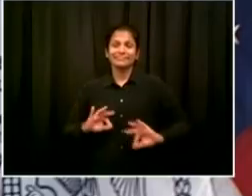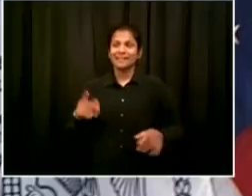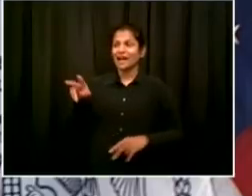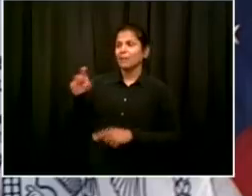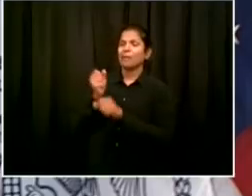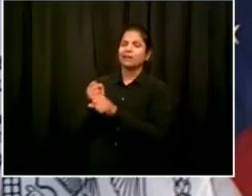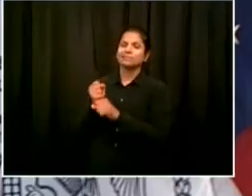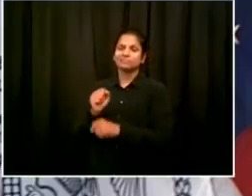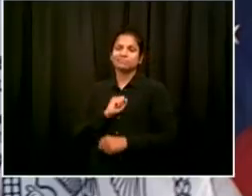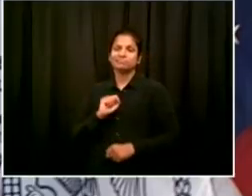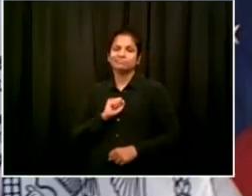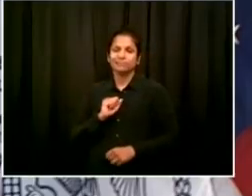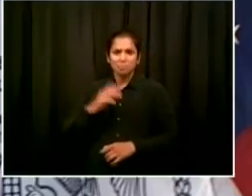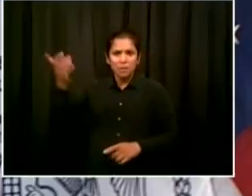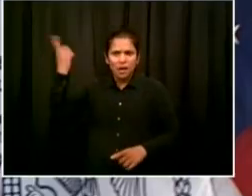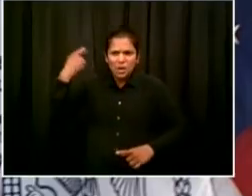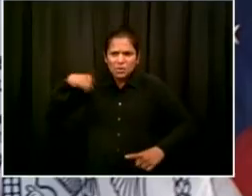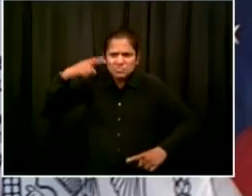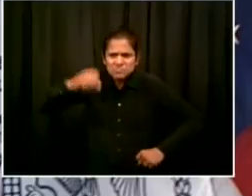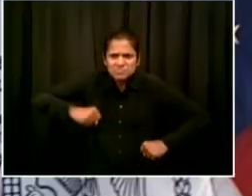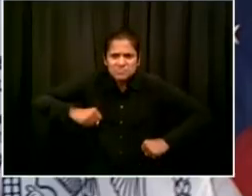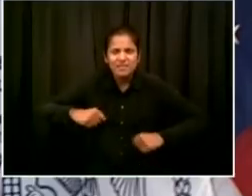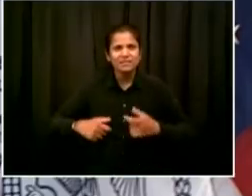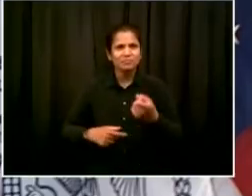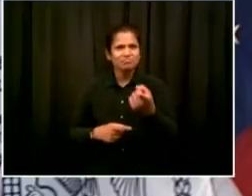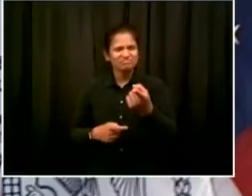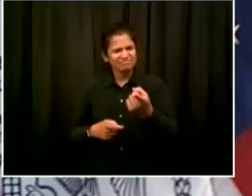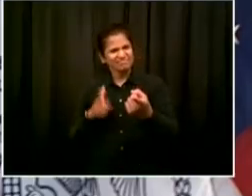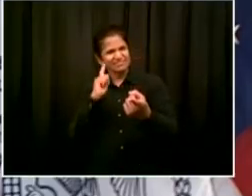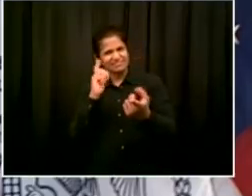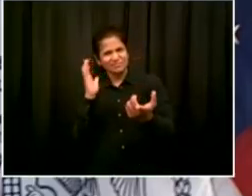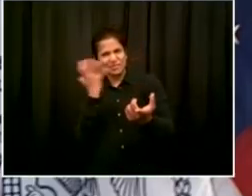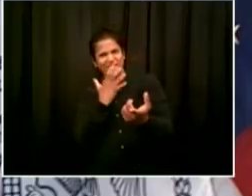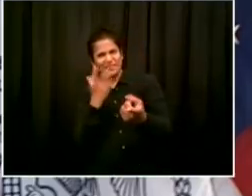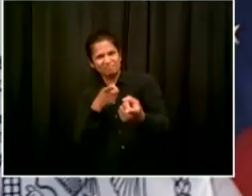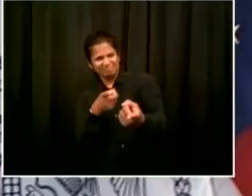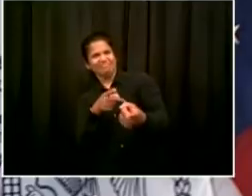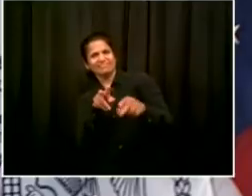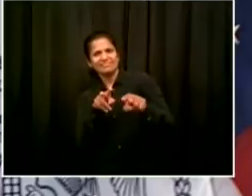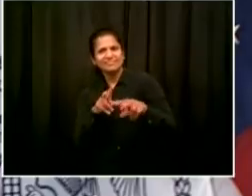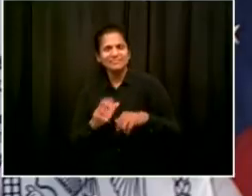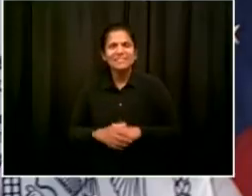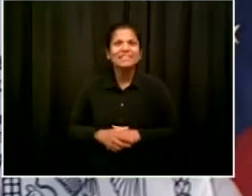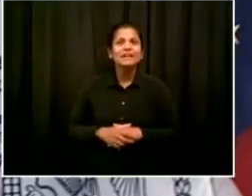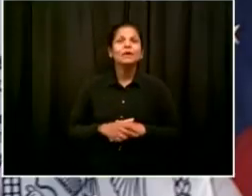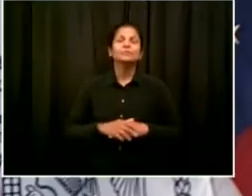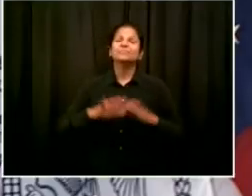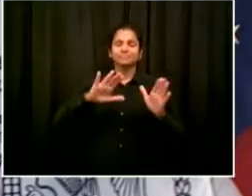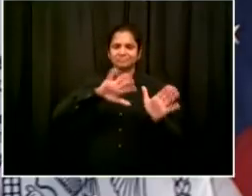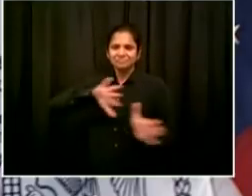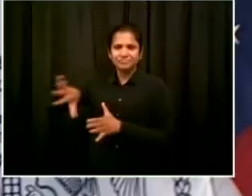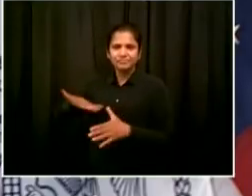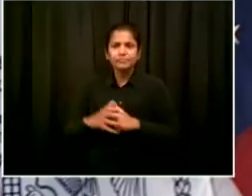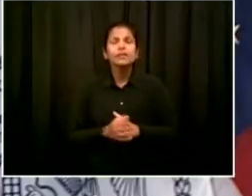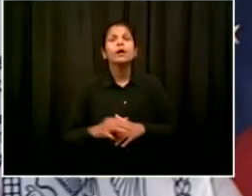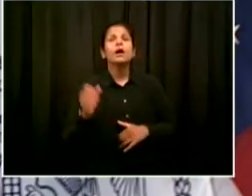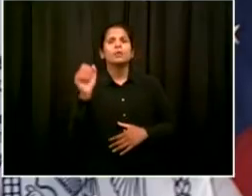news coming, but I doubt it. My question here is about the